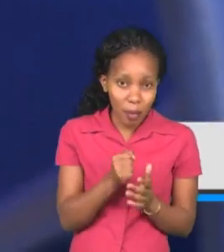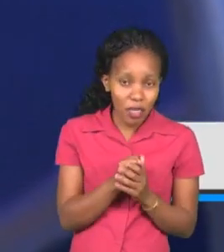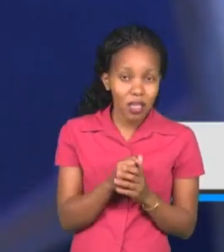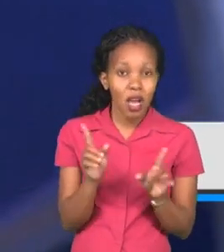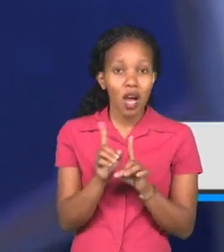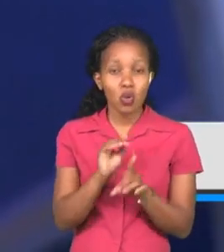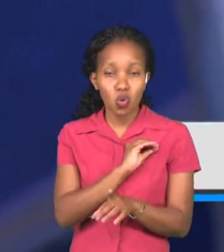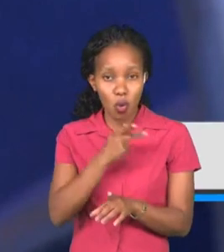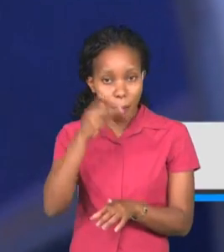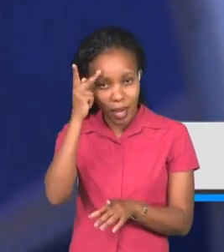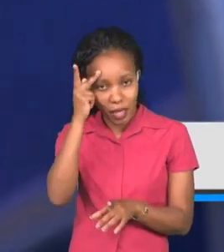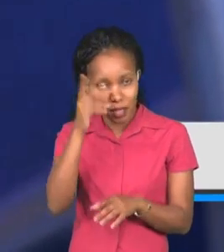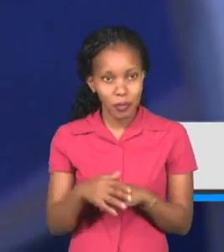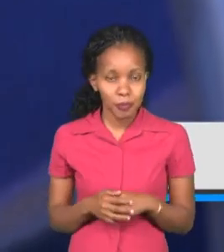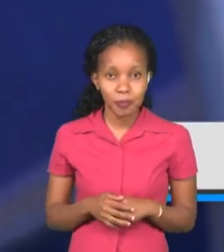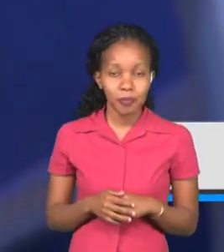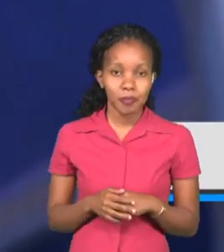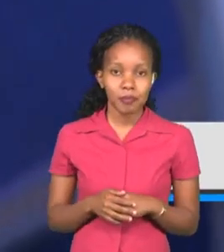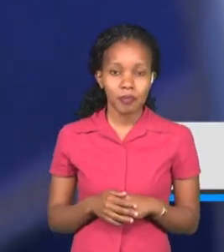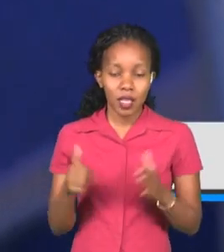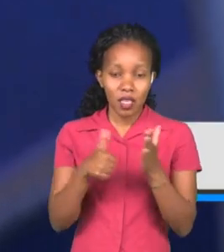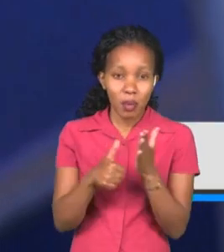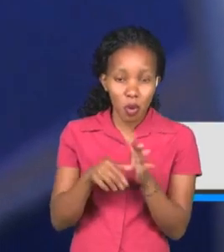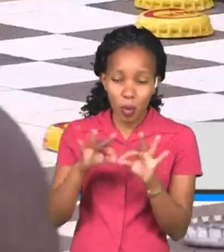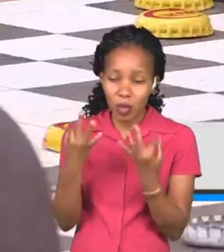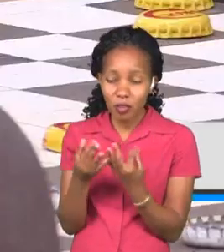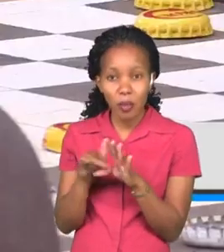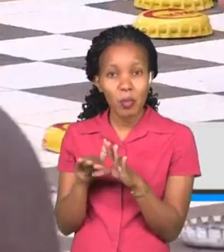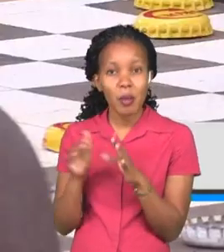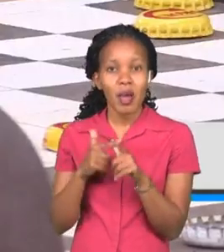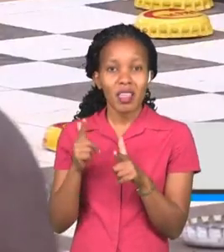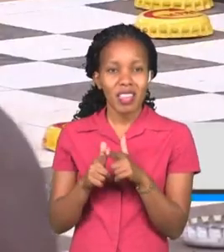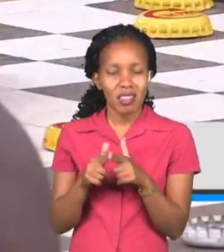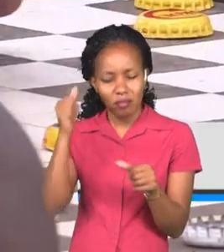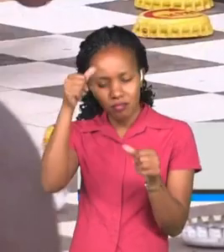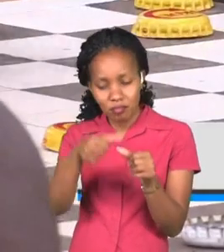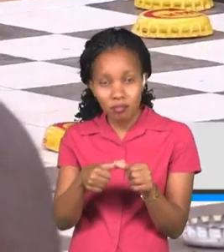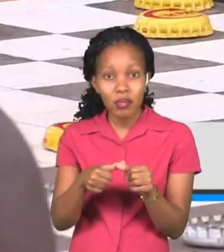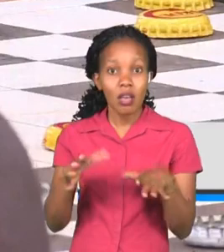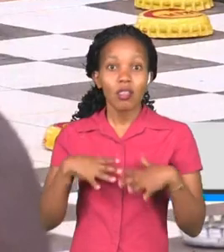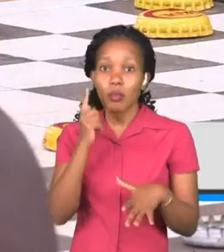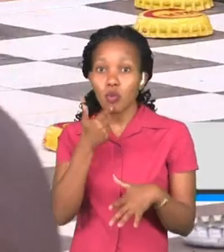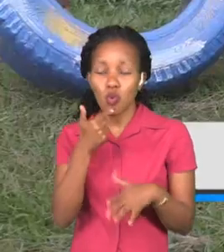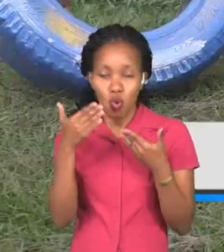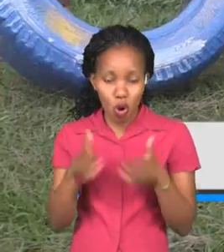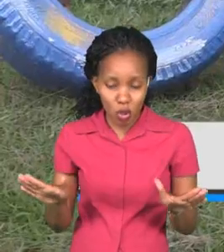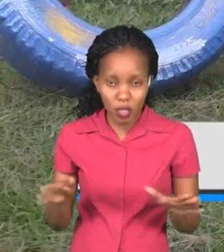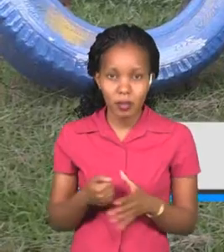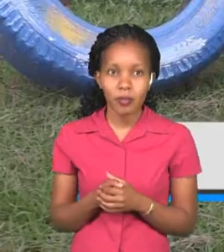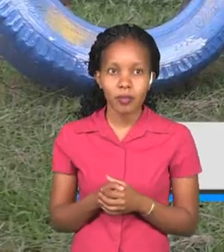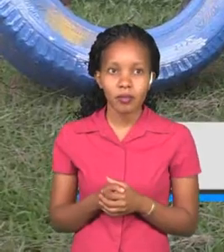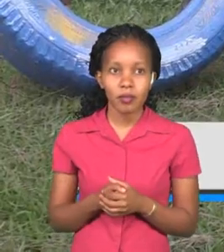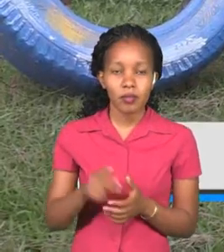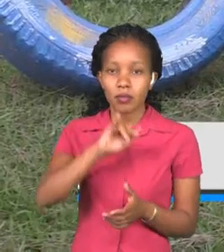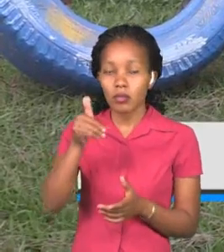their own parents. The gaps in family are constant reminders of those who were lost. Jean